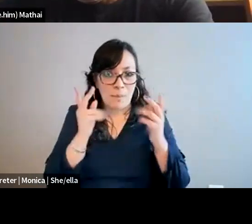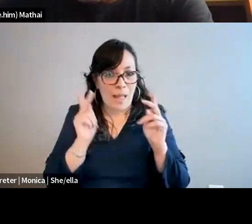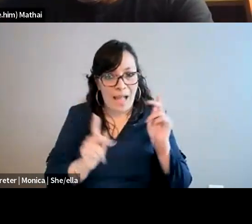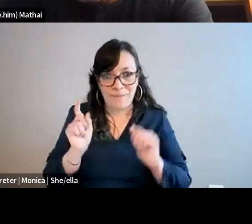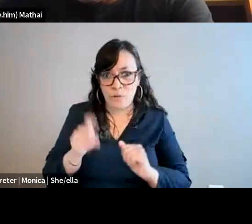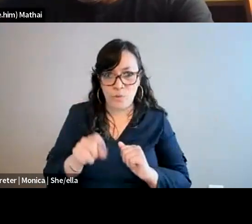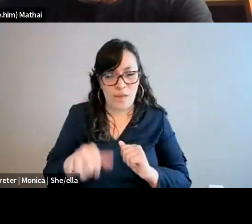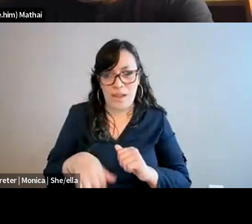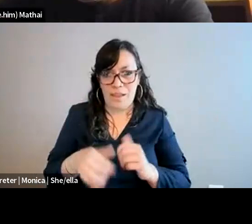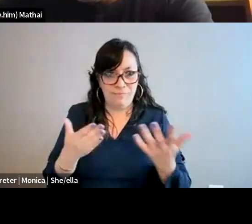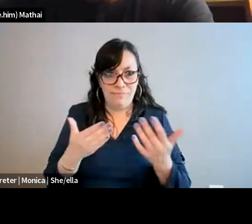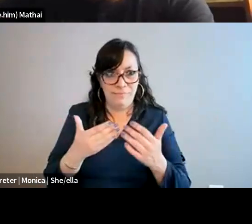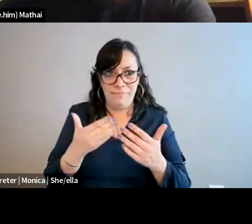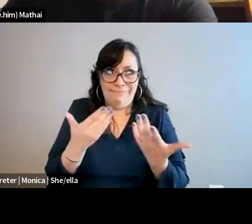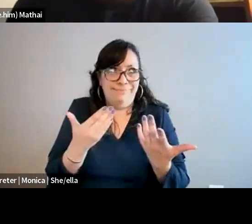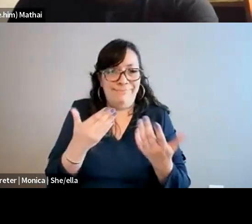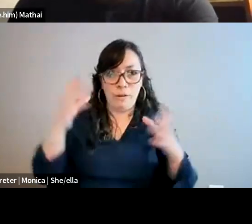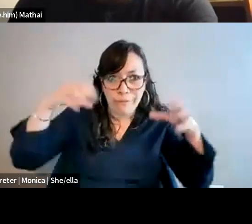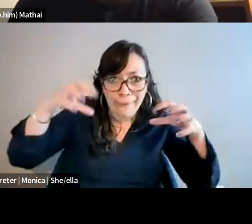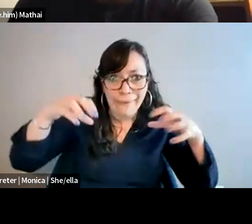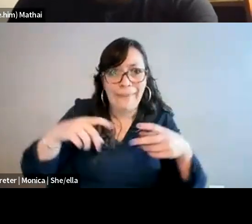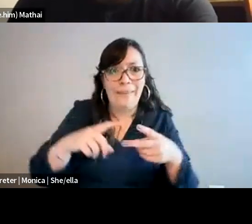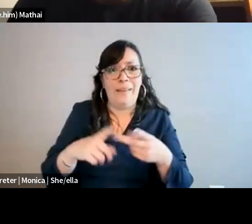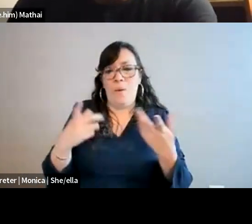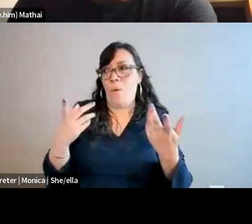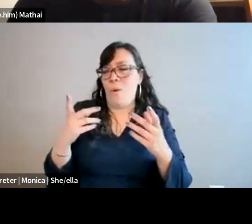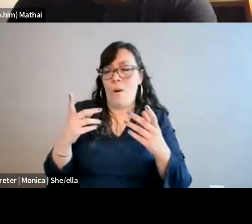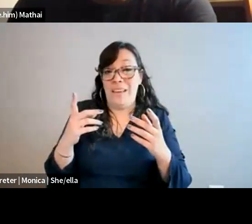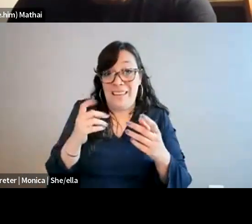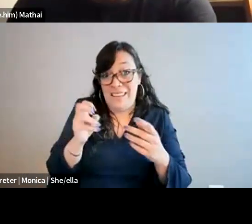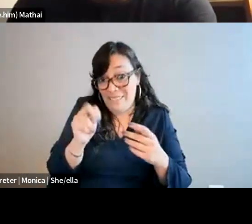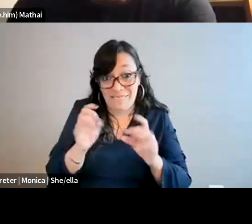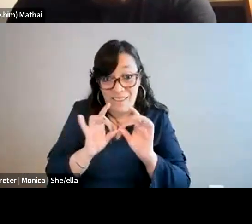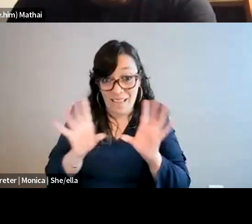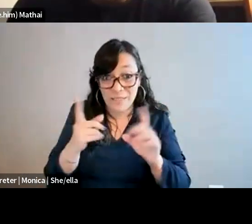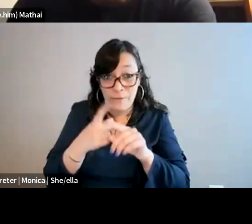in inclement weather, hostility from the public.